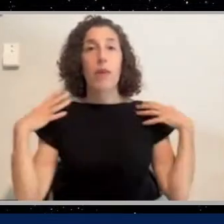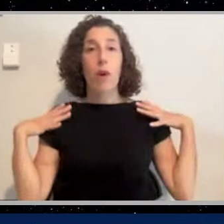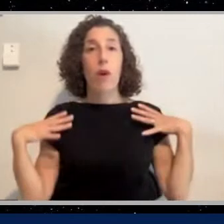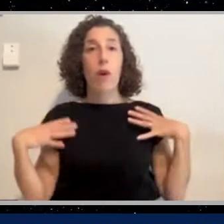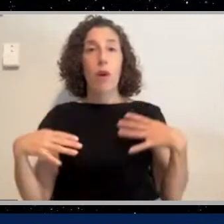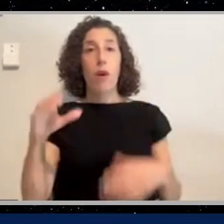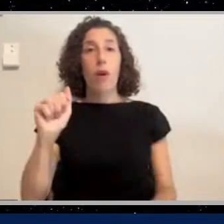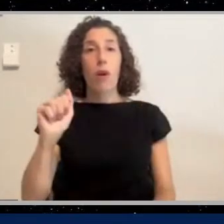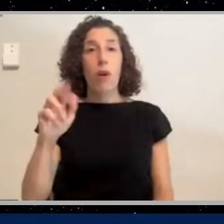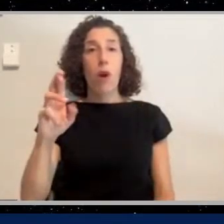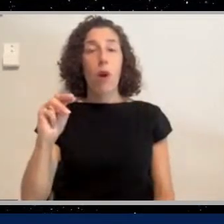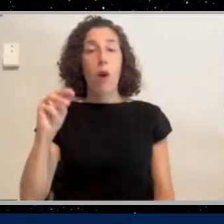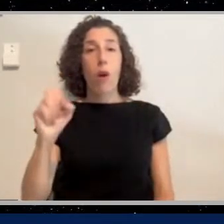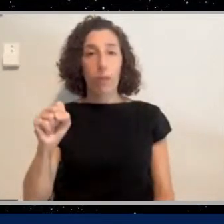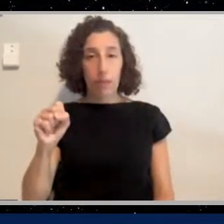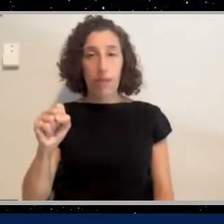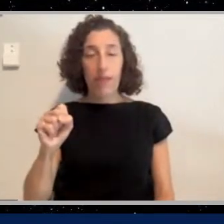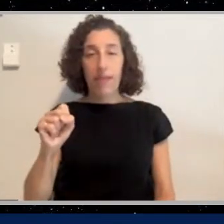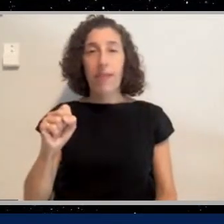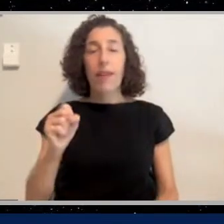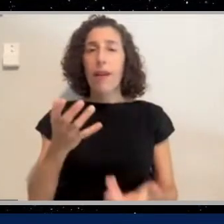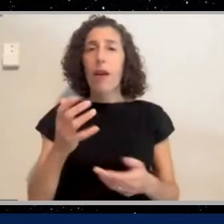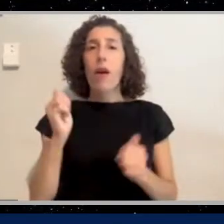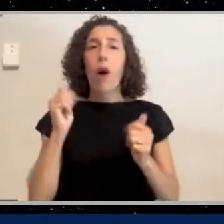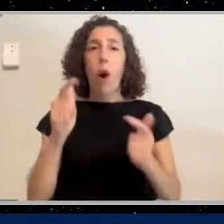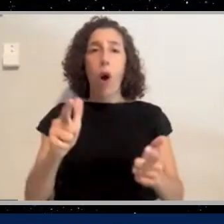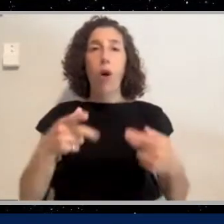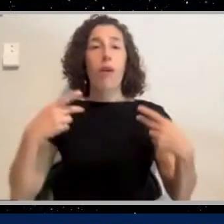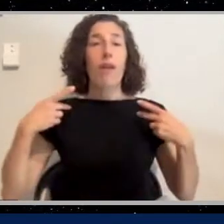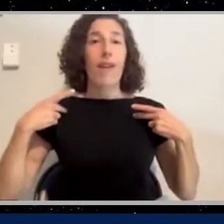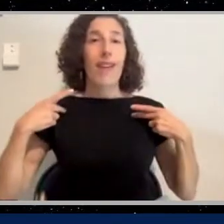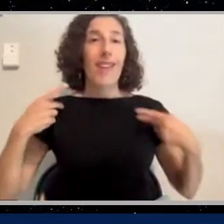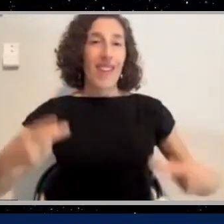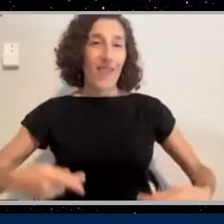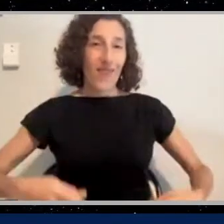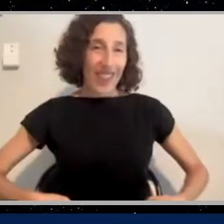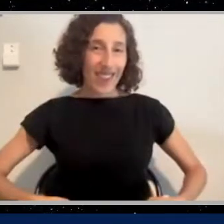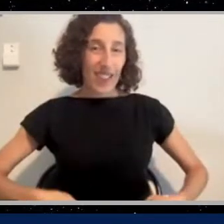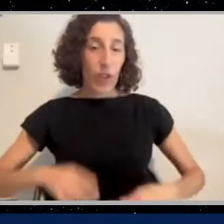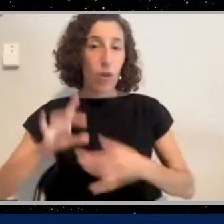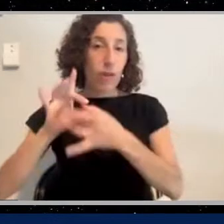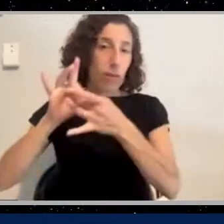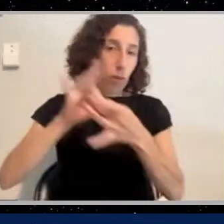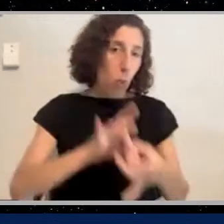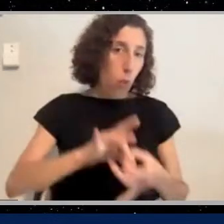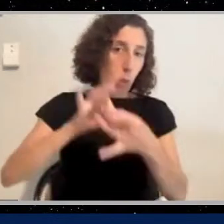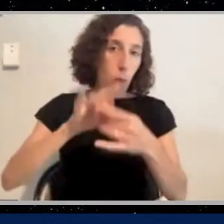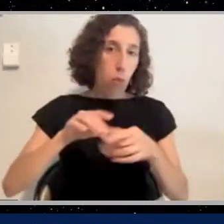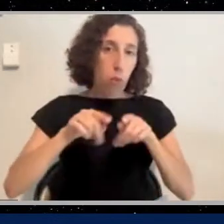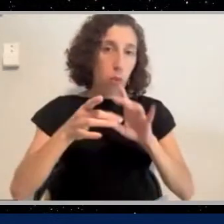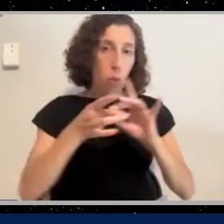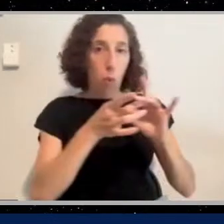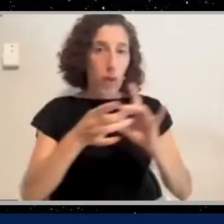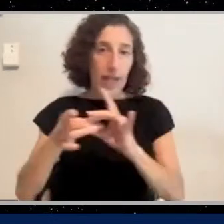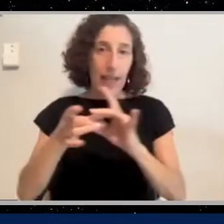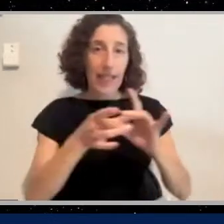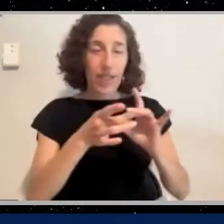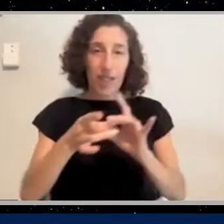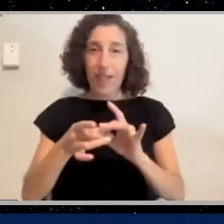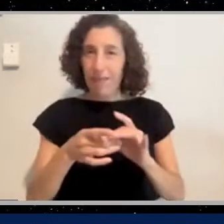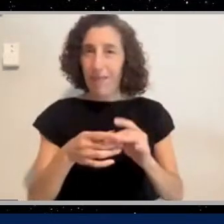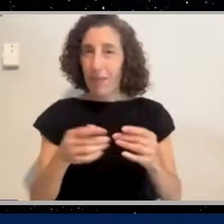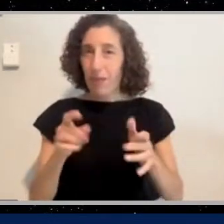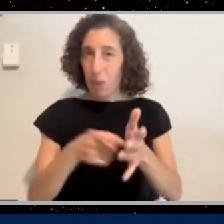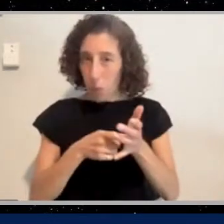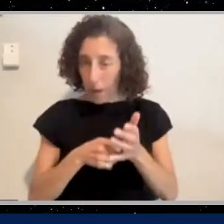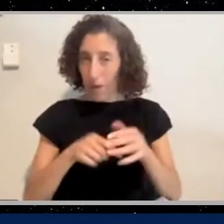Yeah. Going back to like the safe position or for either landing or between the parabolas, did you have to go